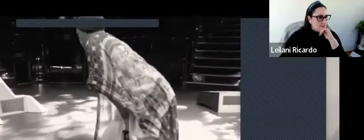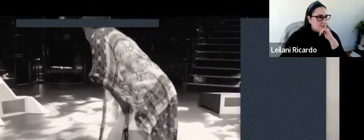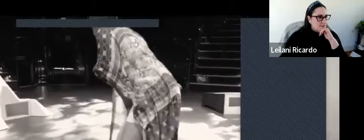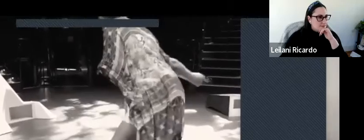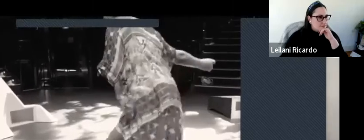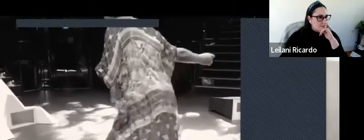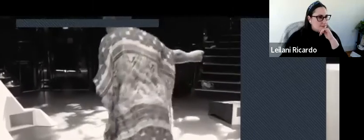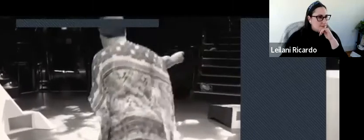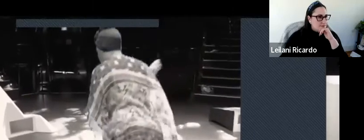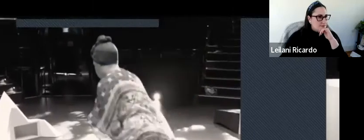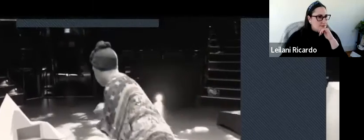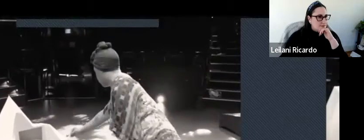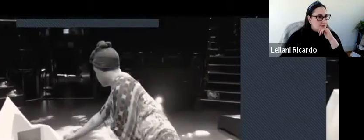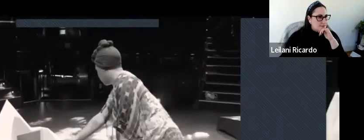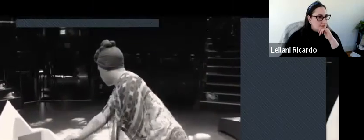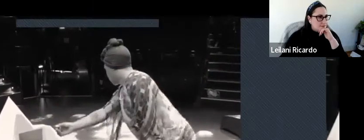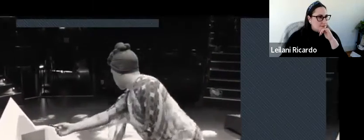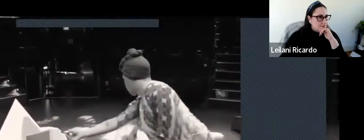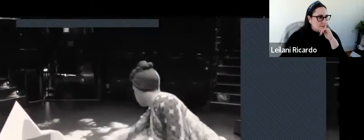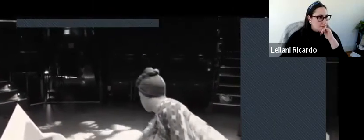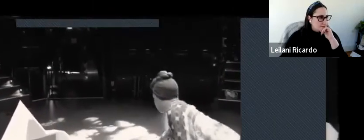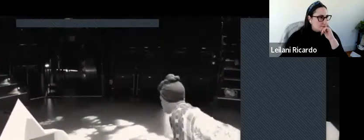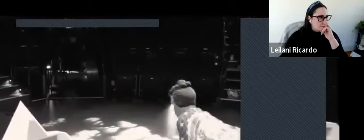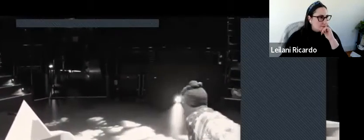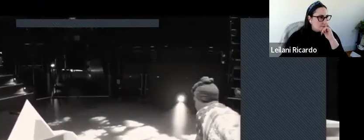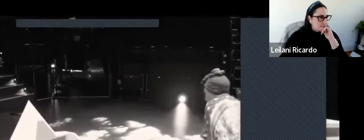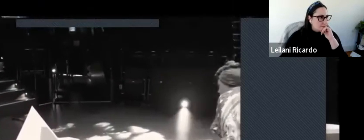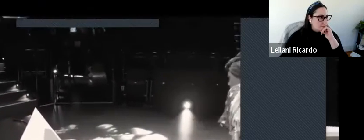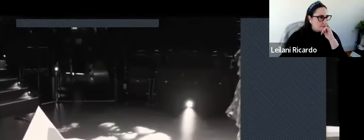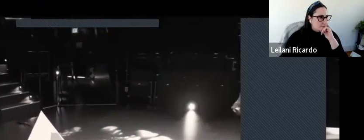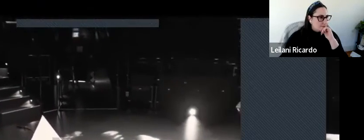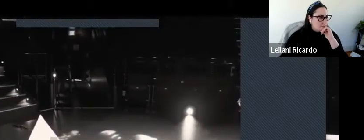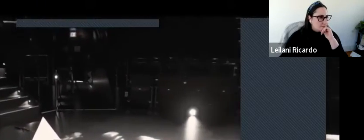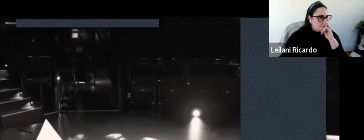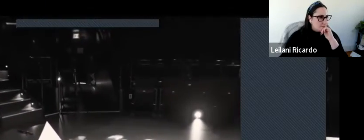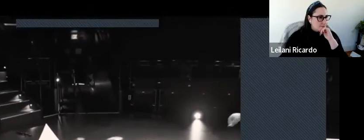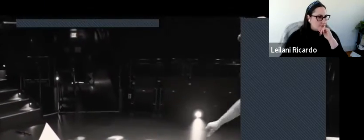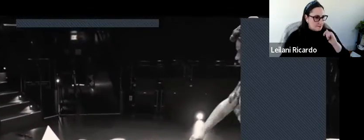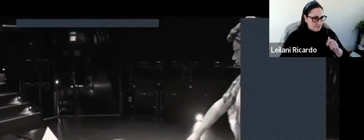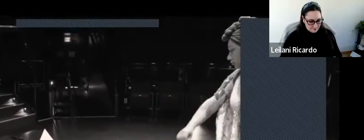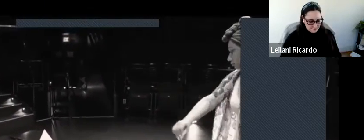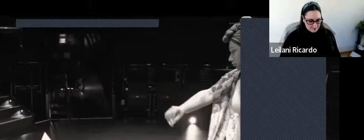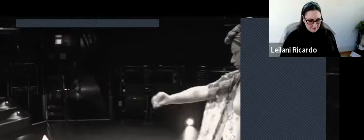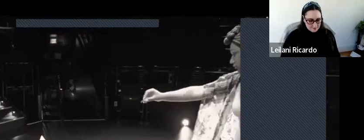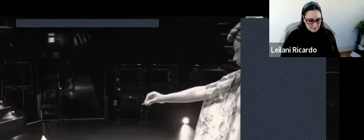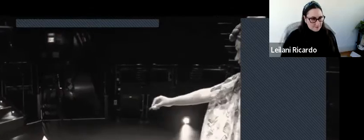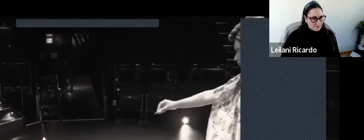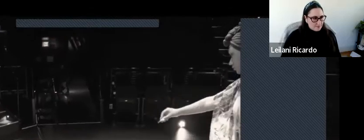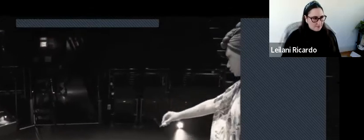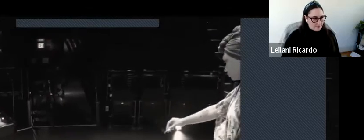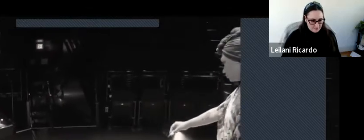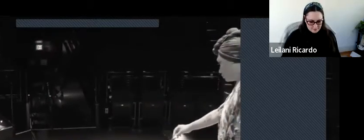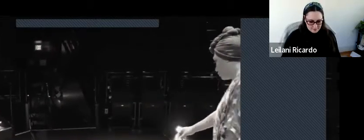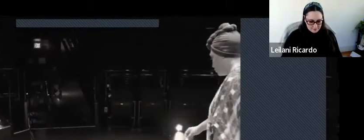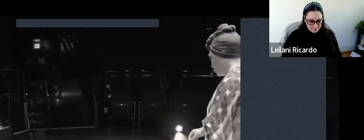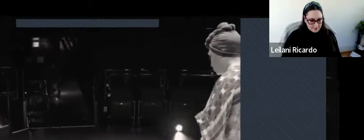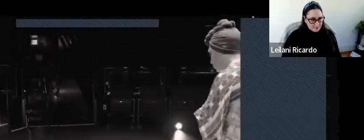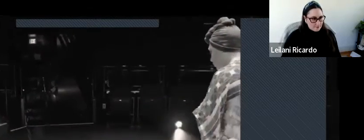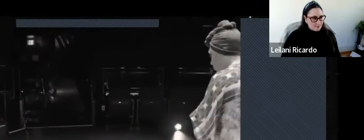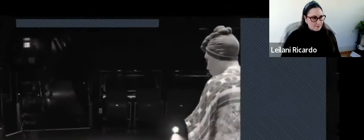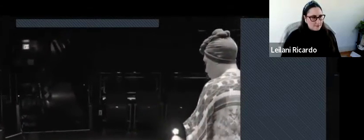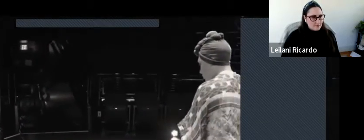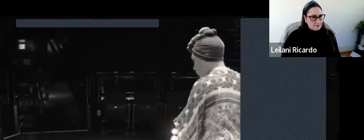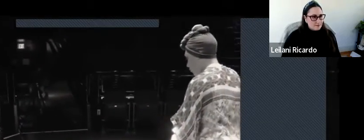willing to share our stories. Guide me, Great Spirit, as I prepare this space with protection,